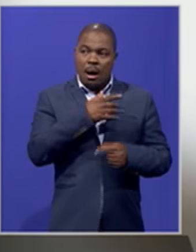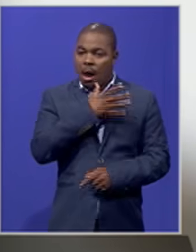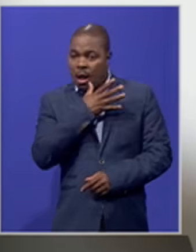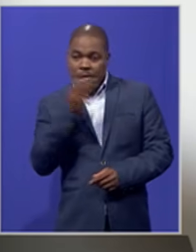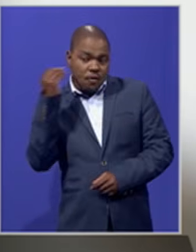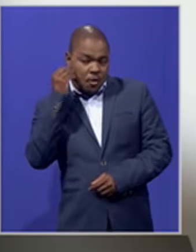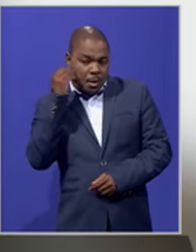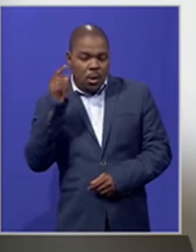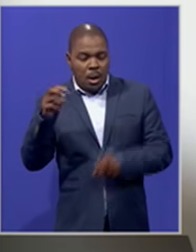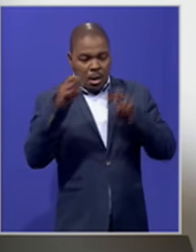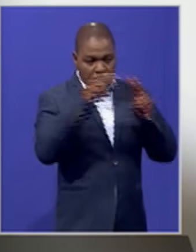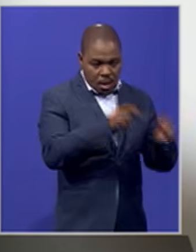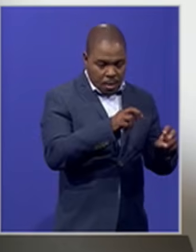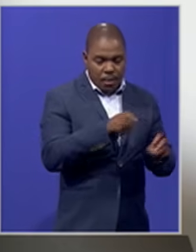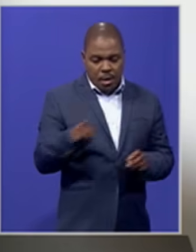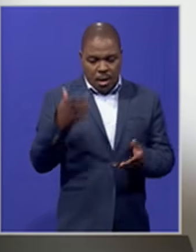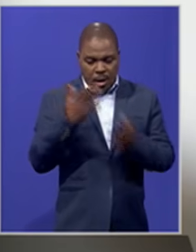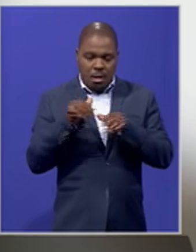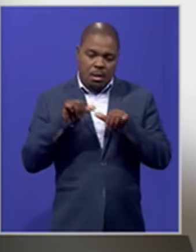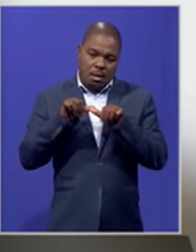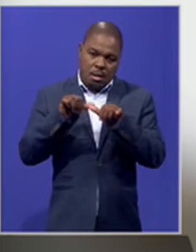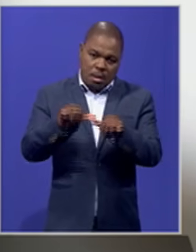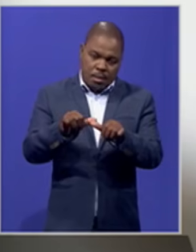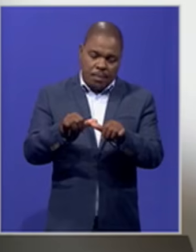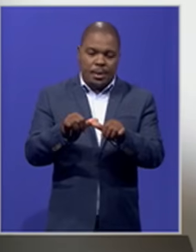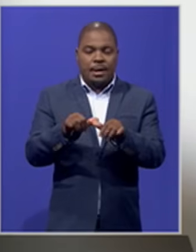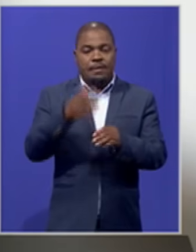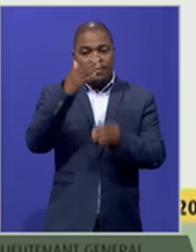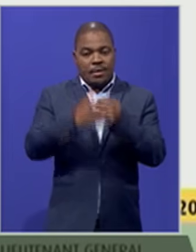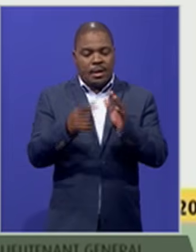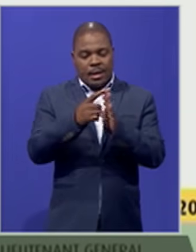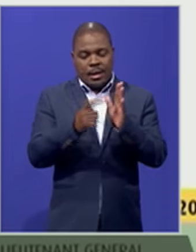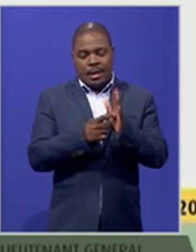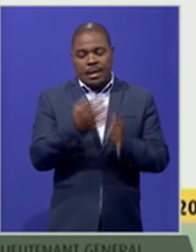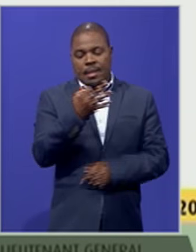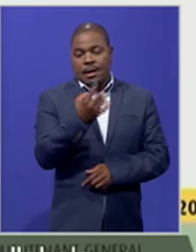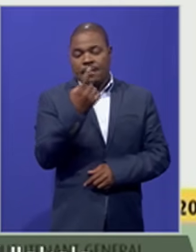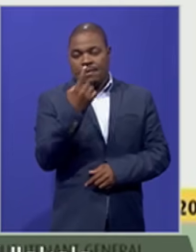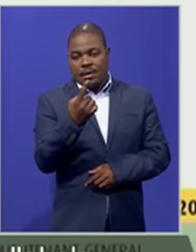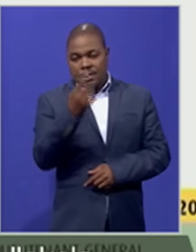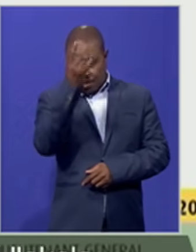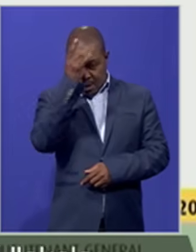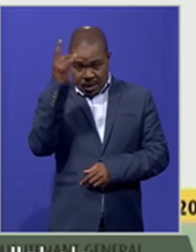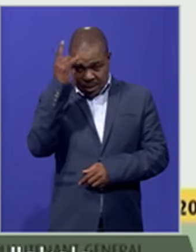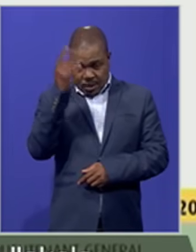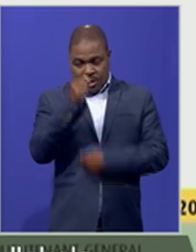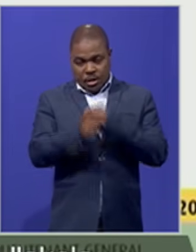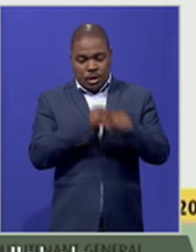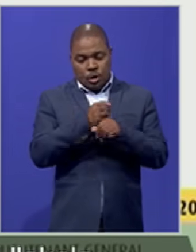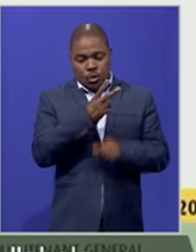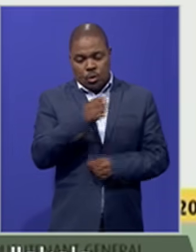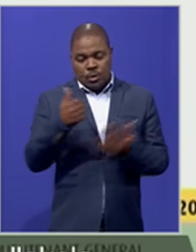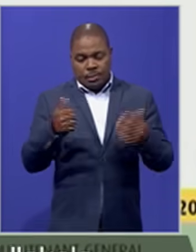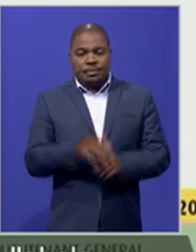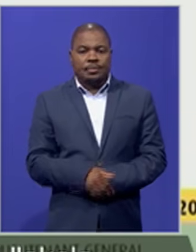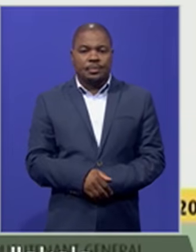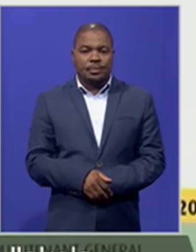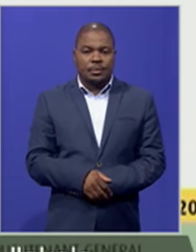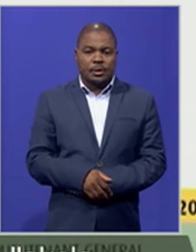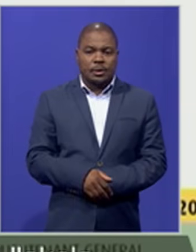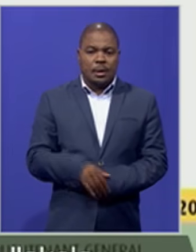its tasks to the 31st of March 2026. I now put the motion.